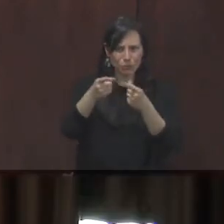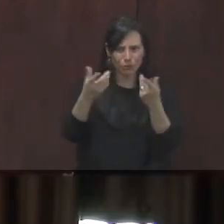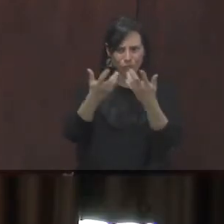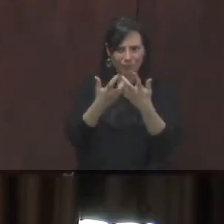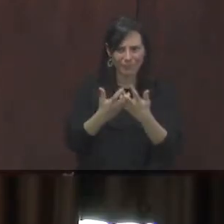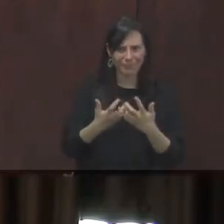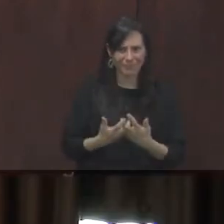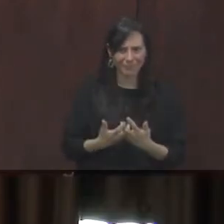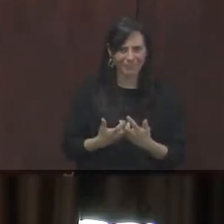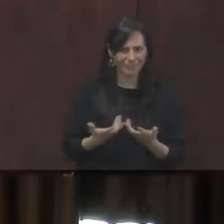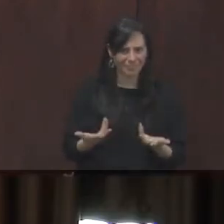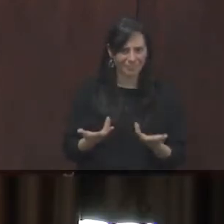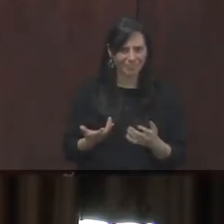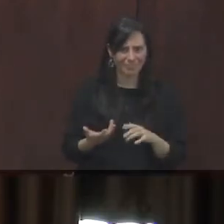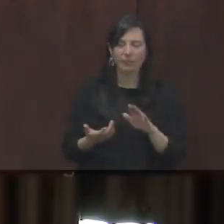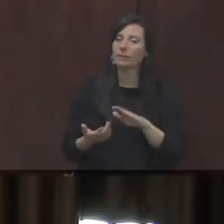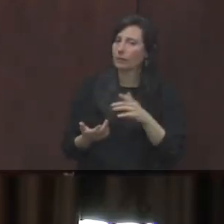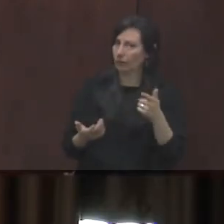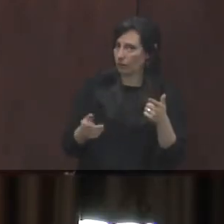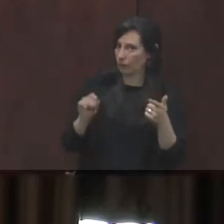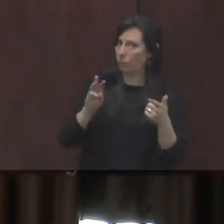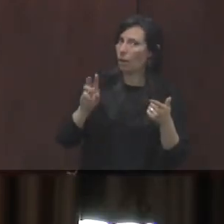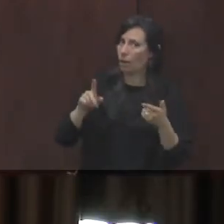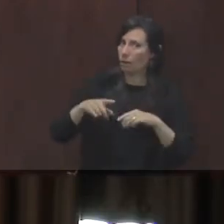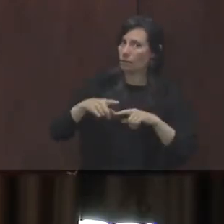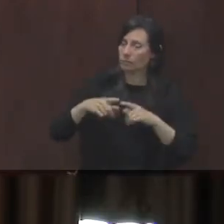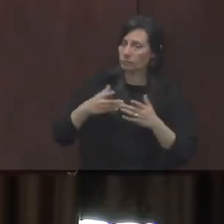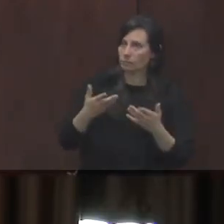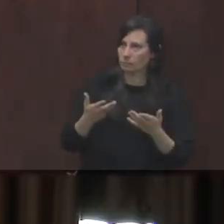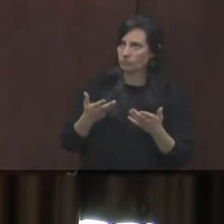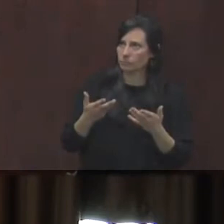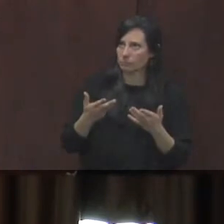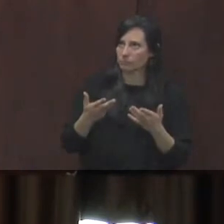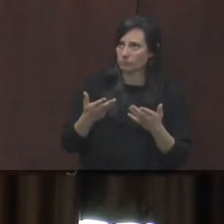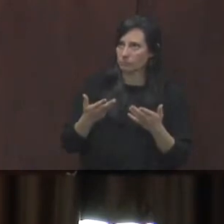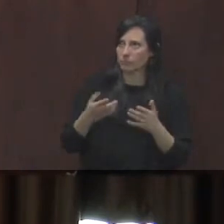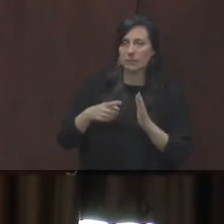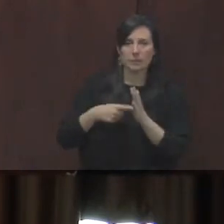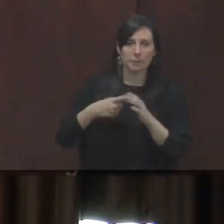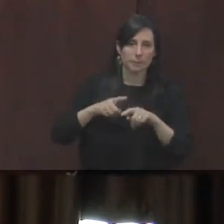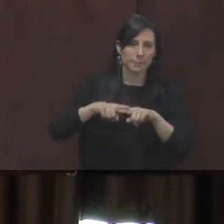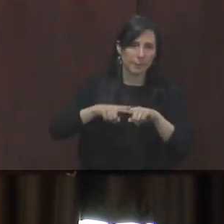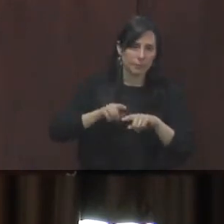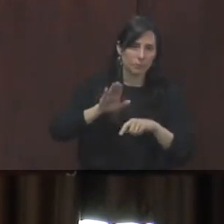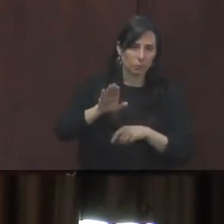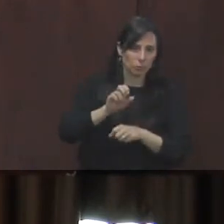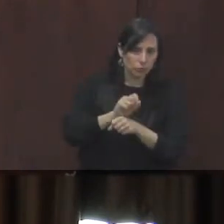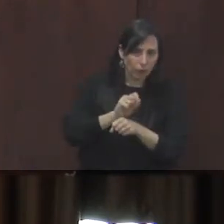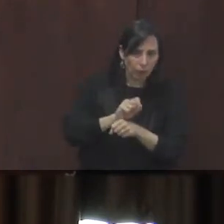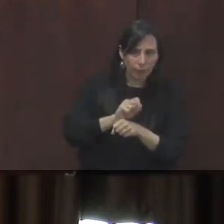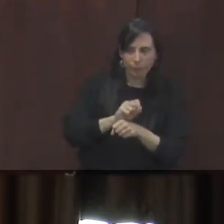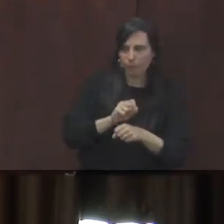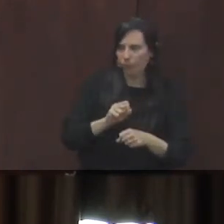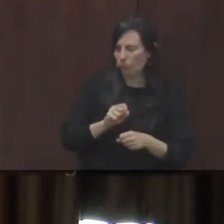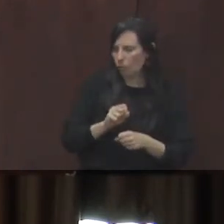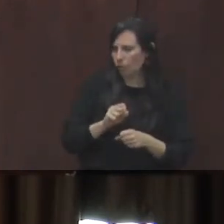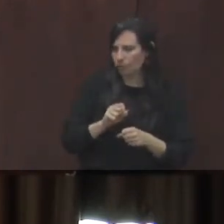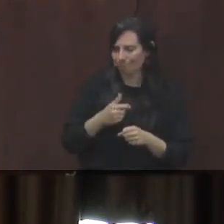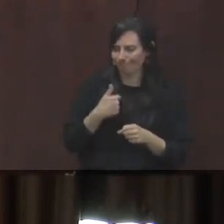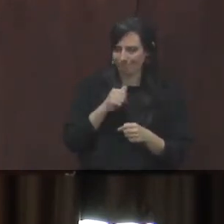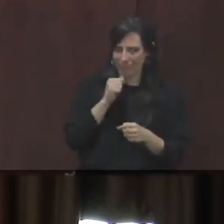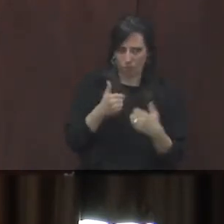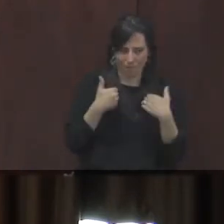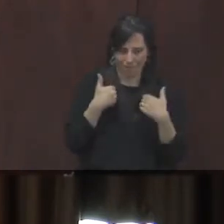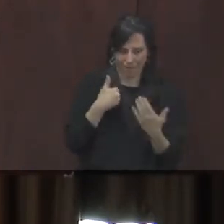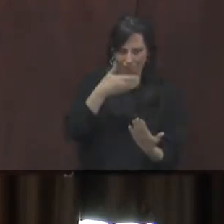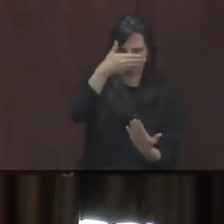will, some of it is dependent on whatever your job is or whatever else you're doing. And so I don't have it right in front of